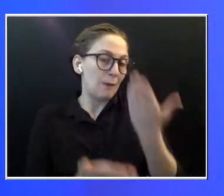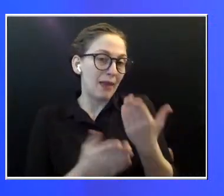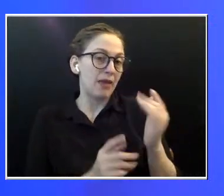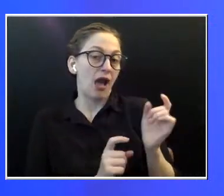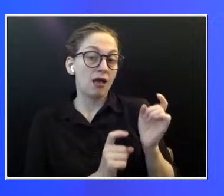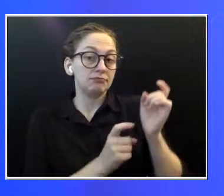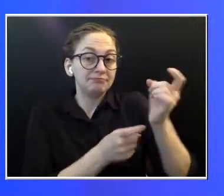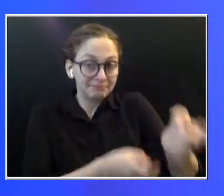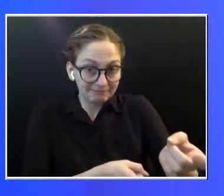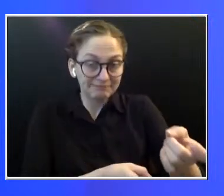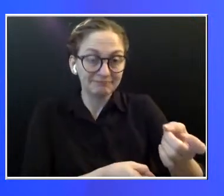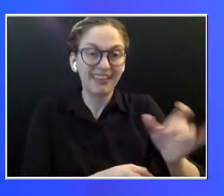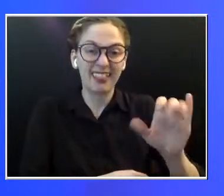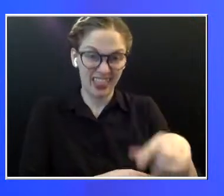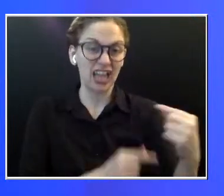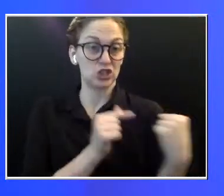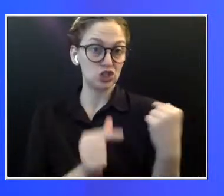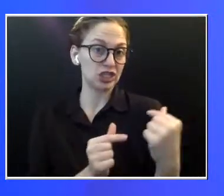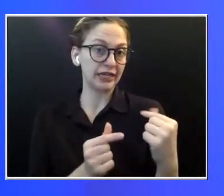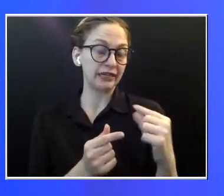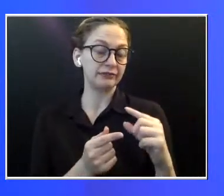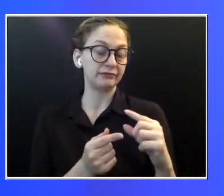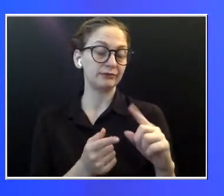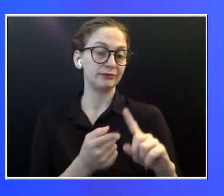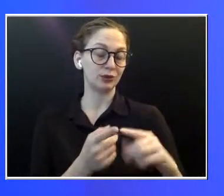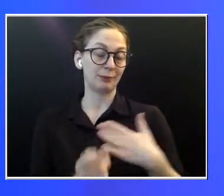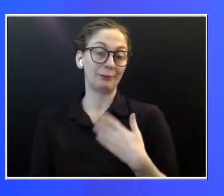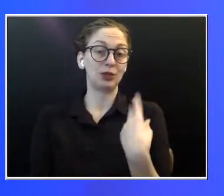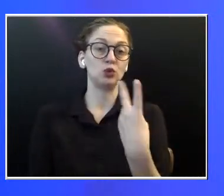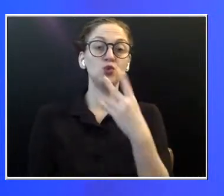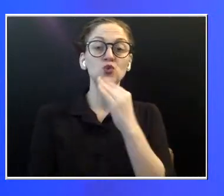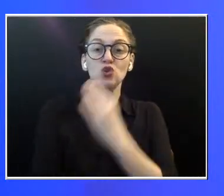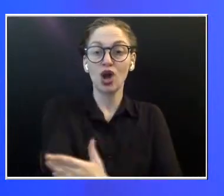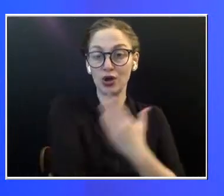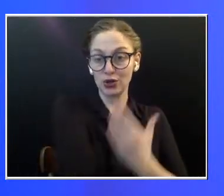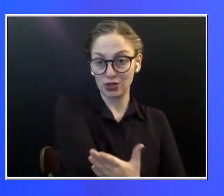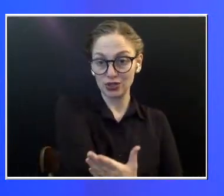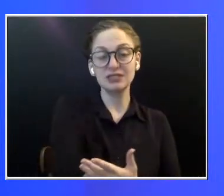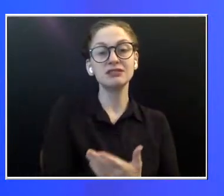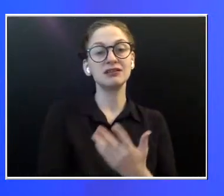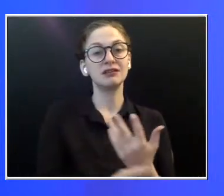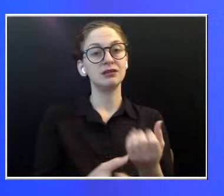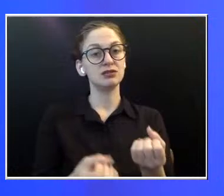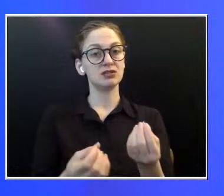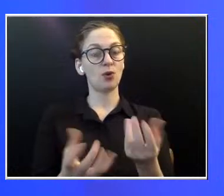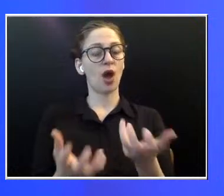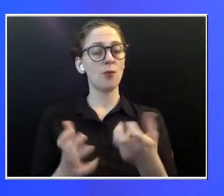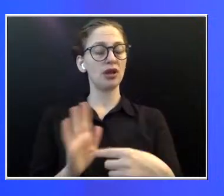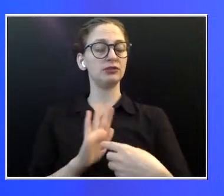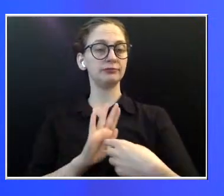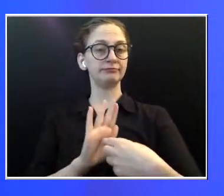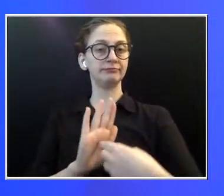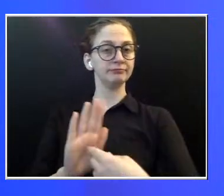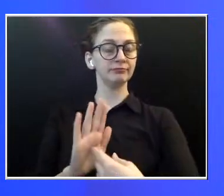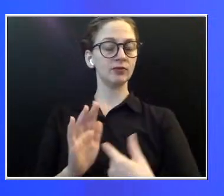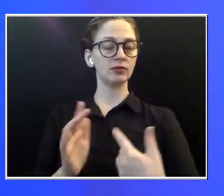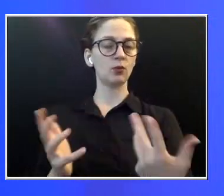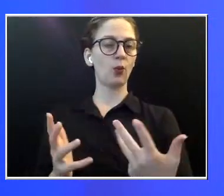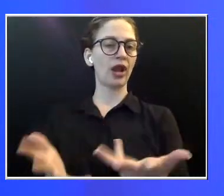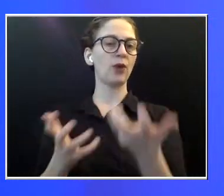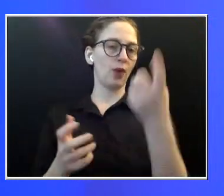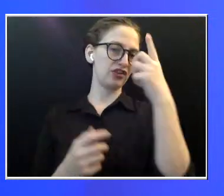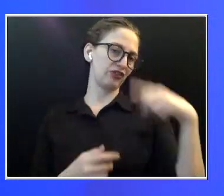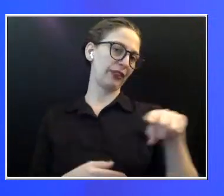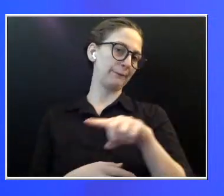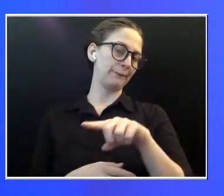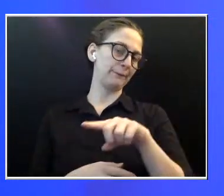girls, and I wanted to make sure that I modeled what I would want for them. They're going to have some choices to make depending on